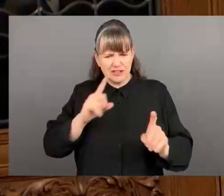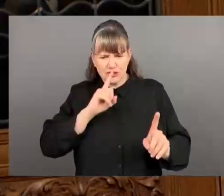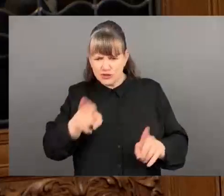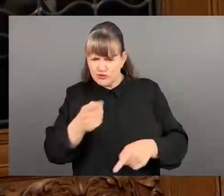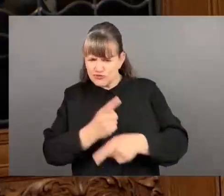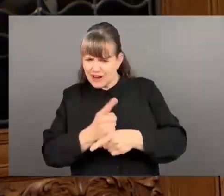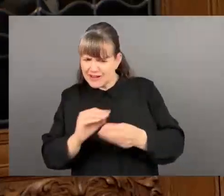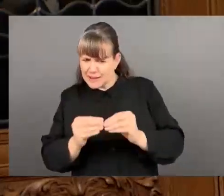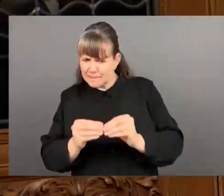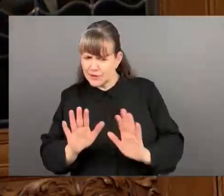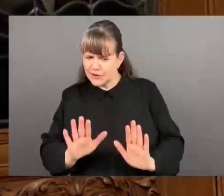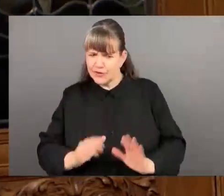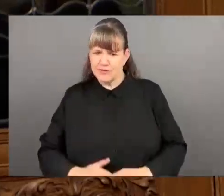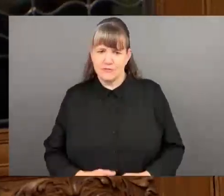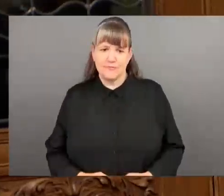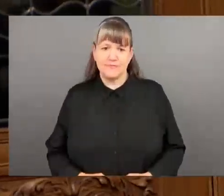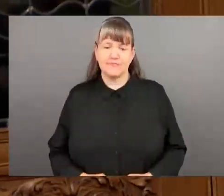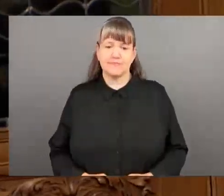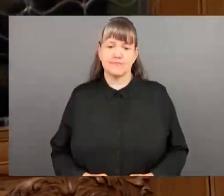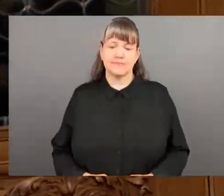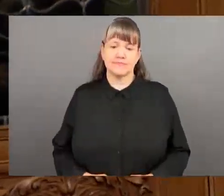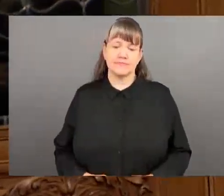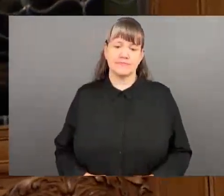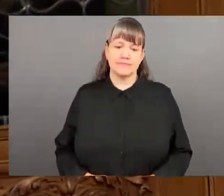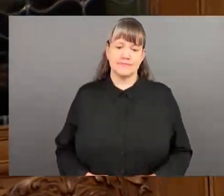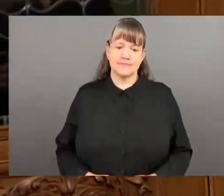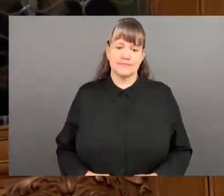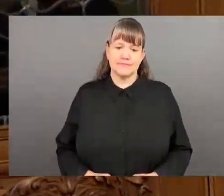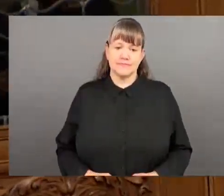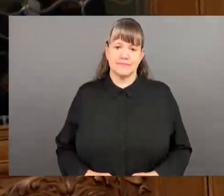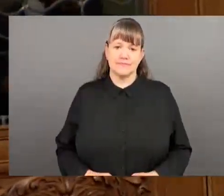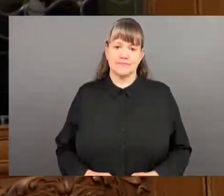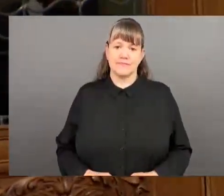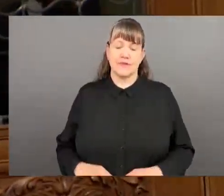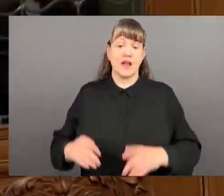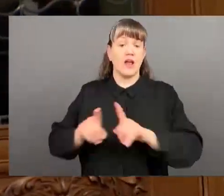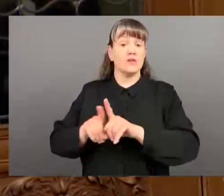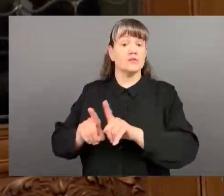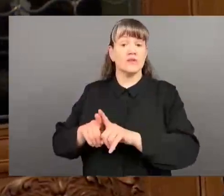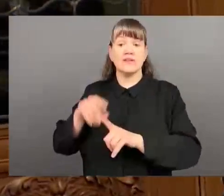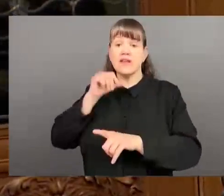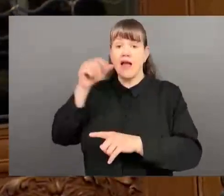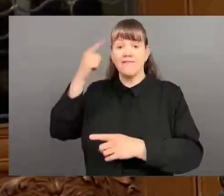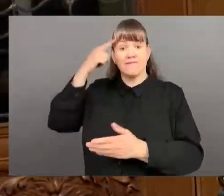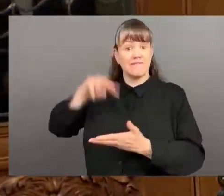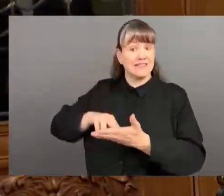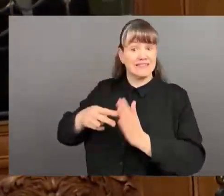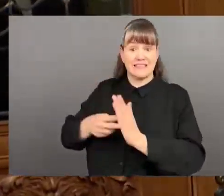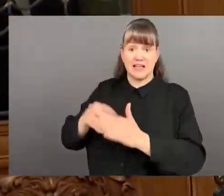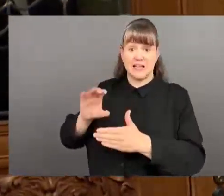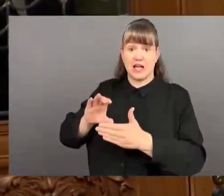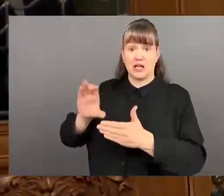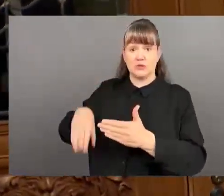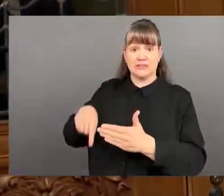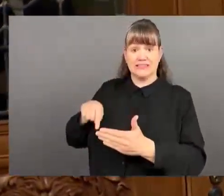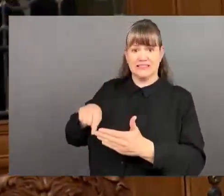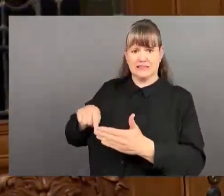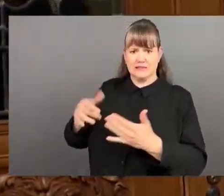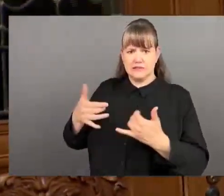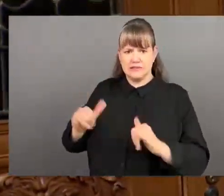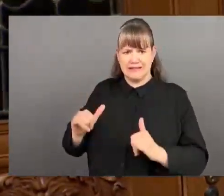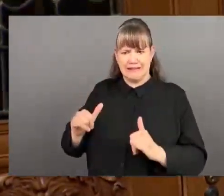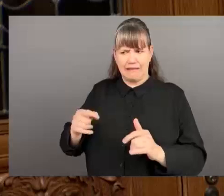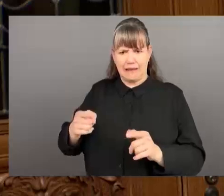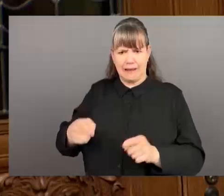consequences are still consequences. We know the minister's working on it. But